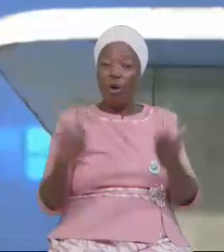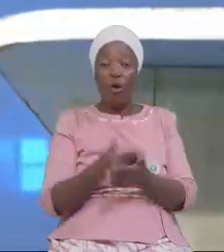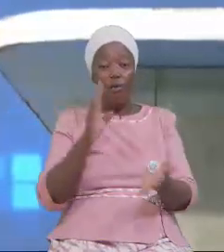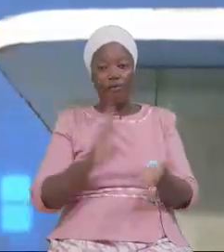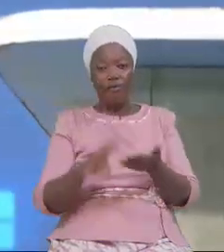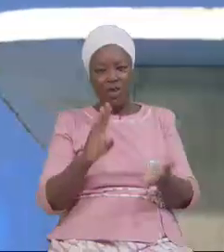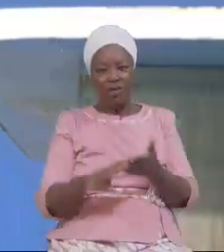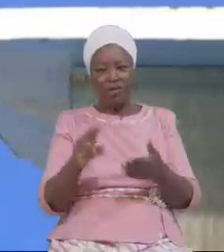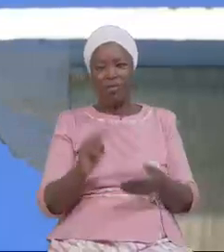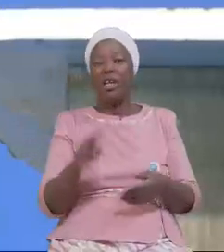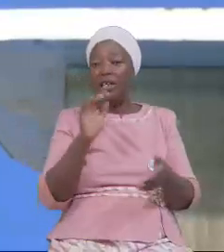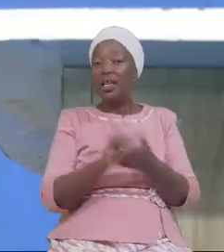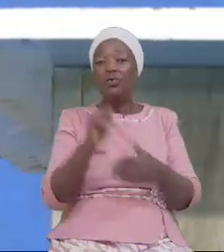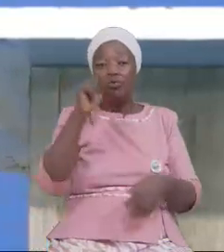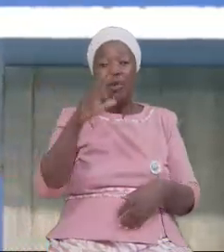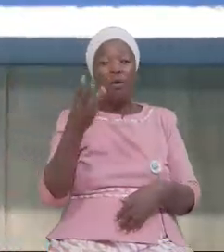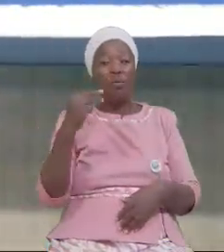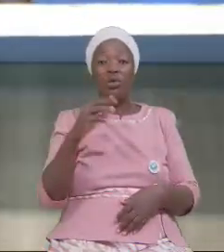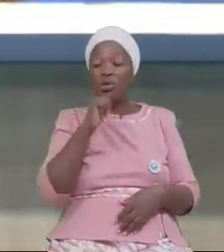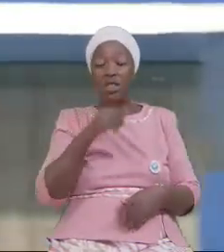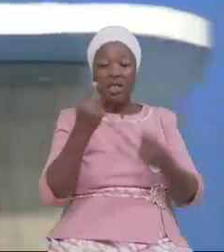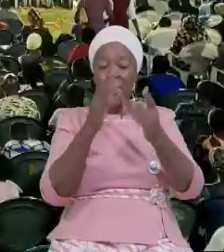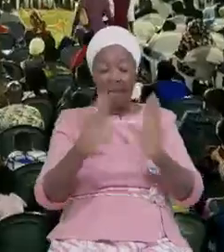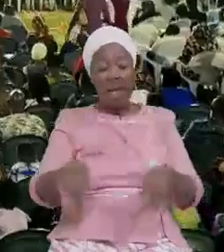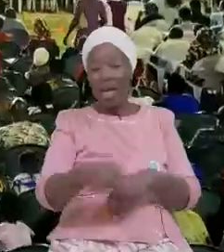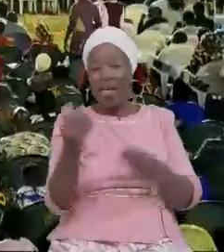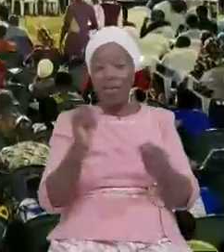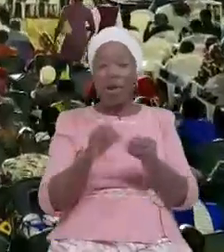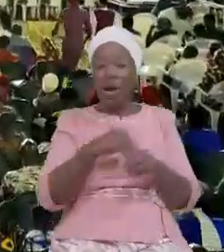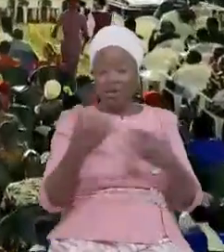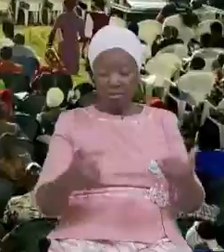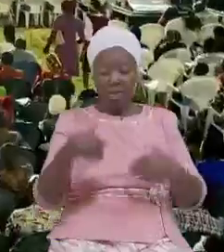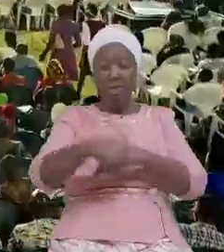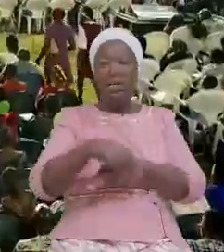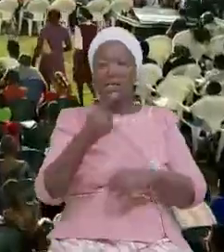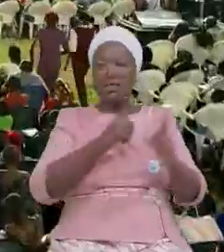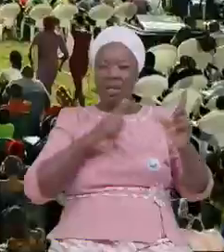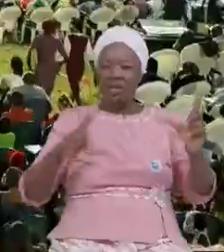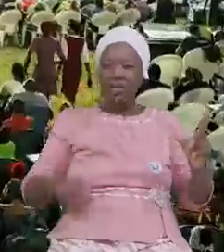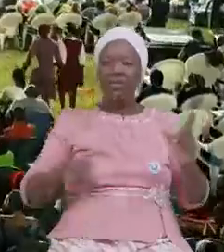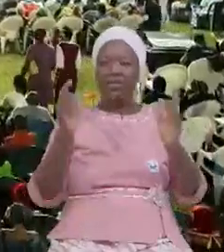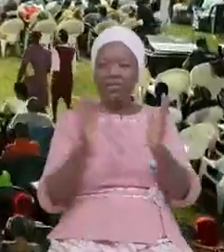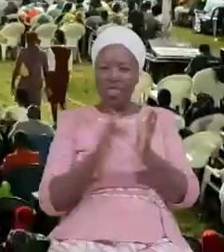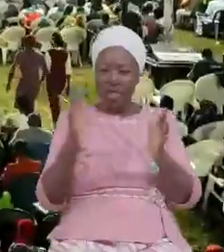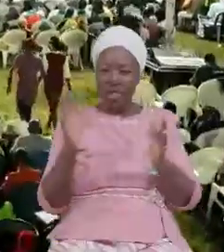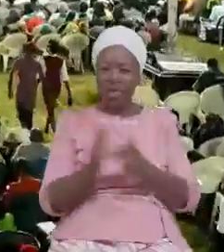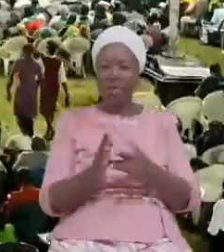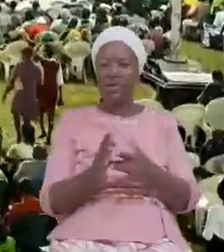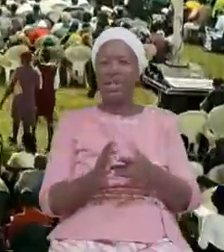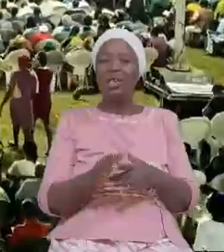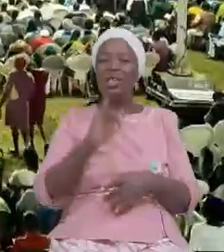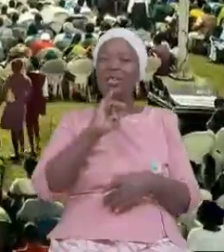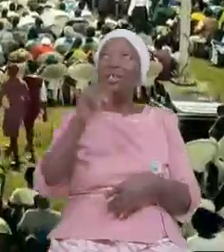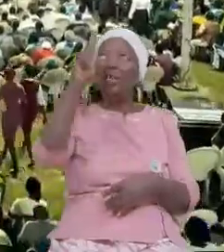forgiven, that woman was not a sinner anymore. And tonight, the Lord Jesus is going to speak